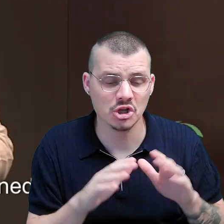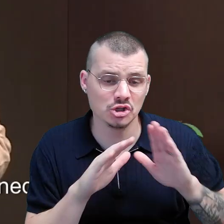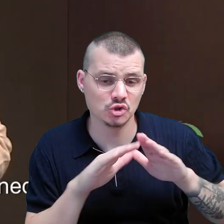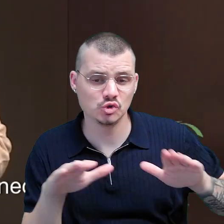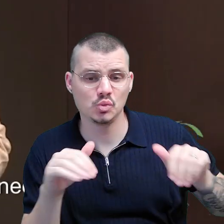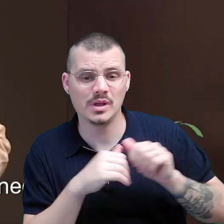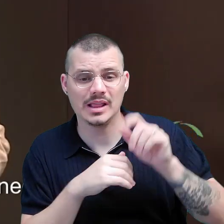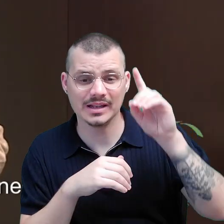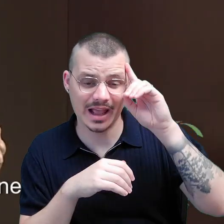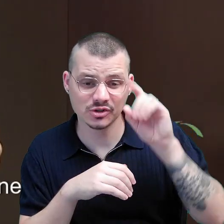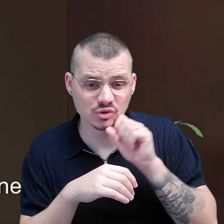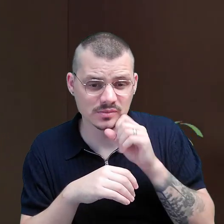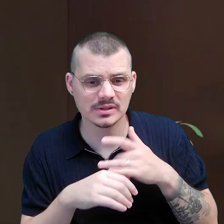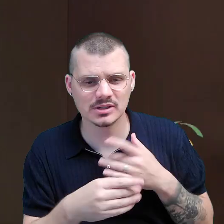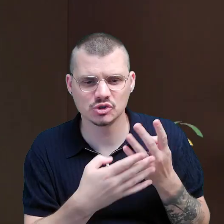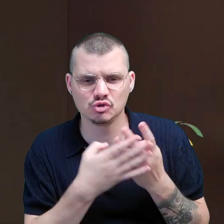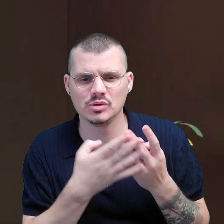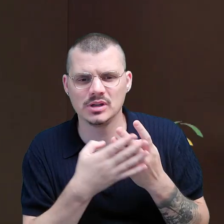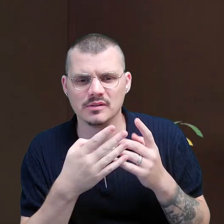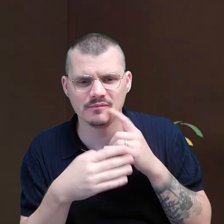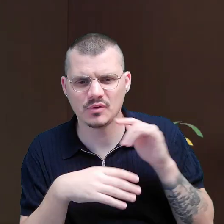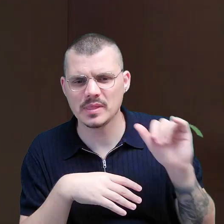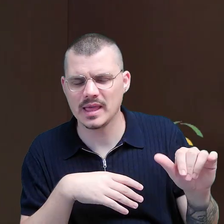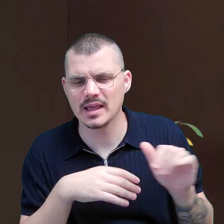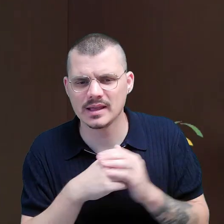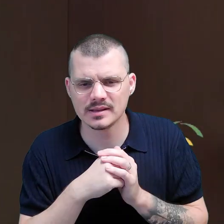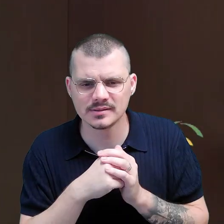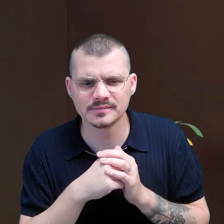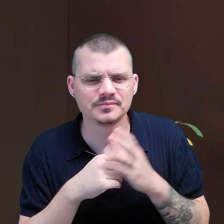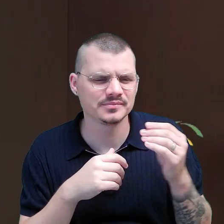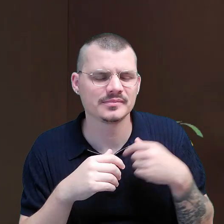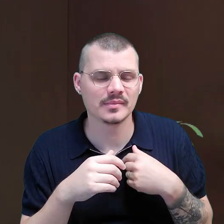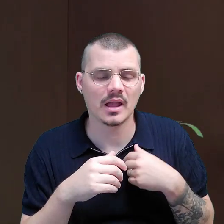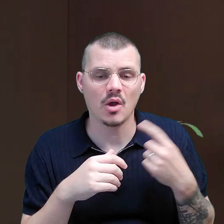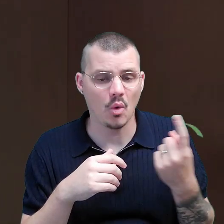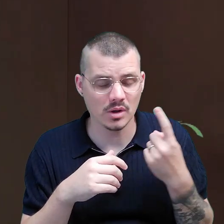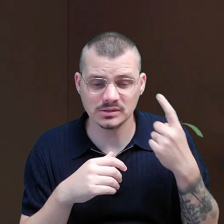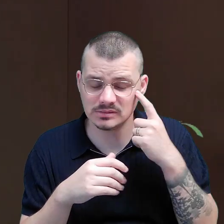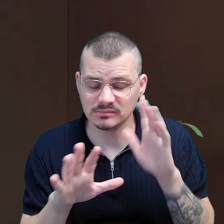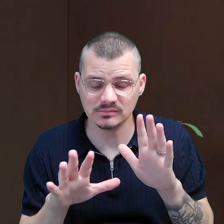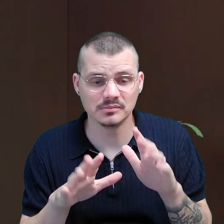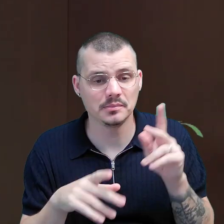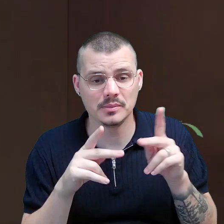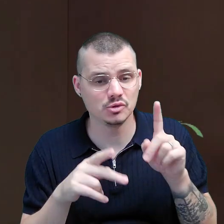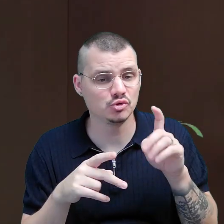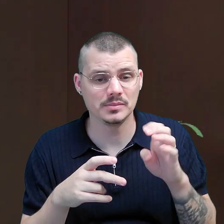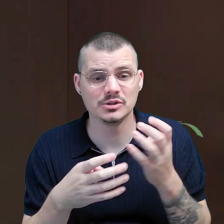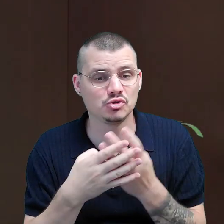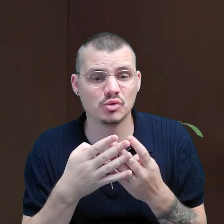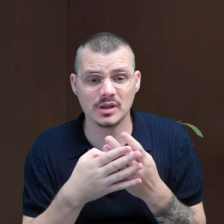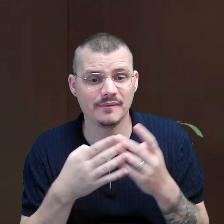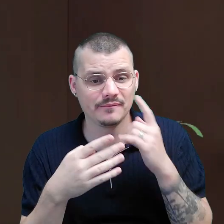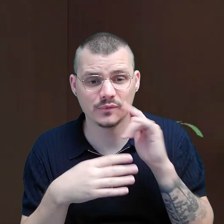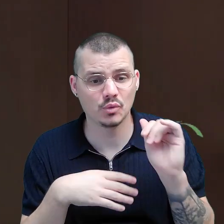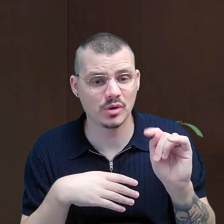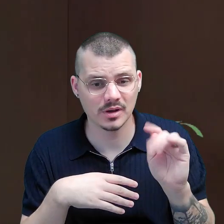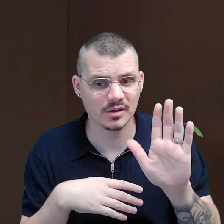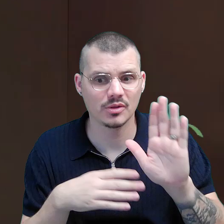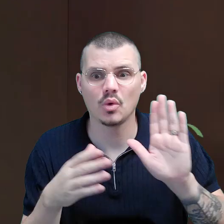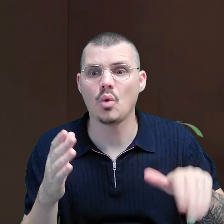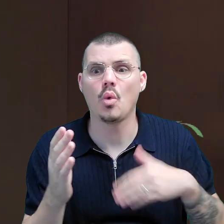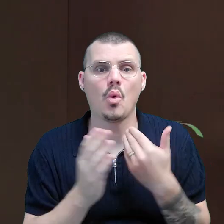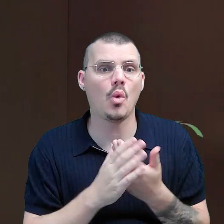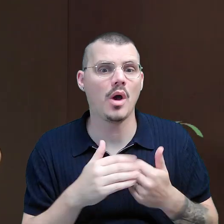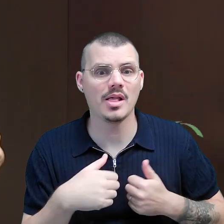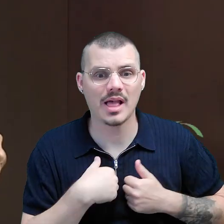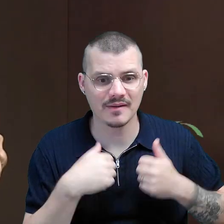Children with Down syndrome are screened for this, and I contend that people should be screened for it their whole